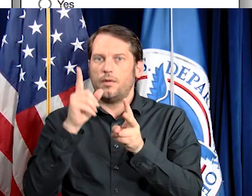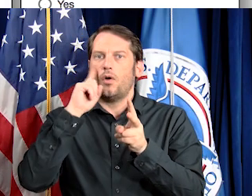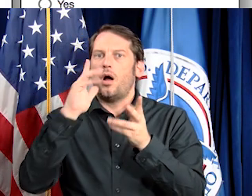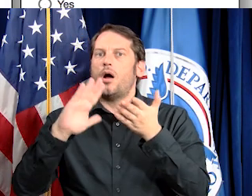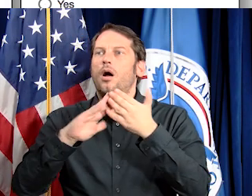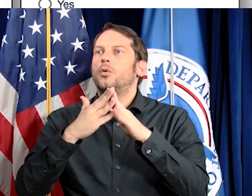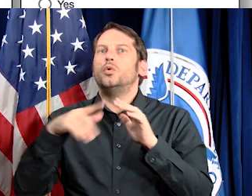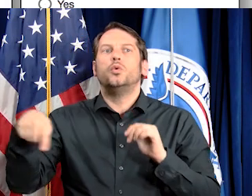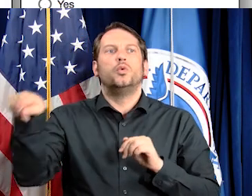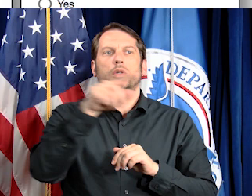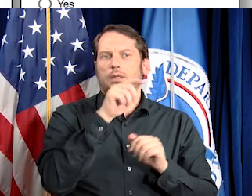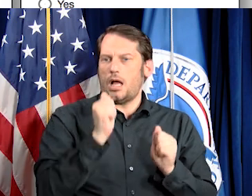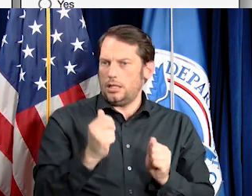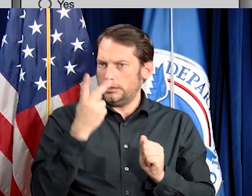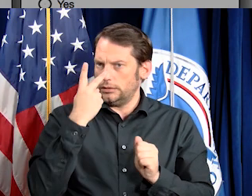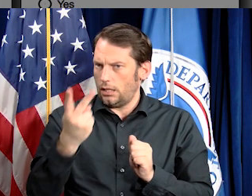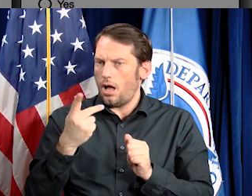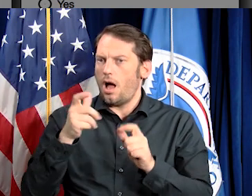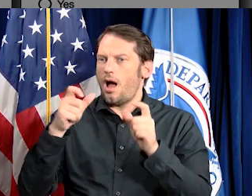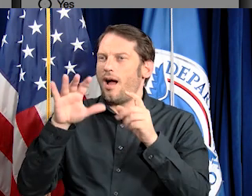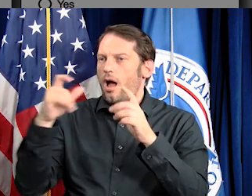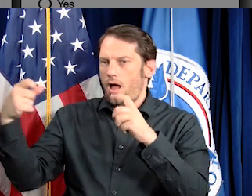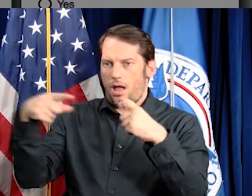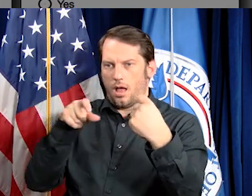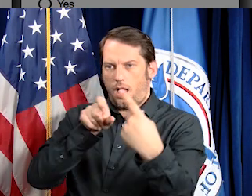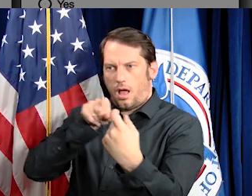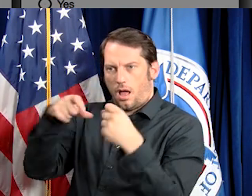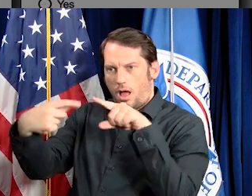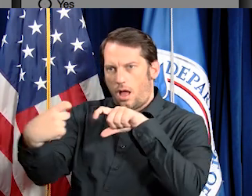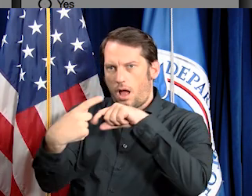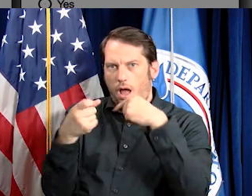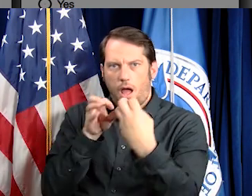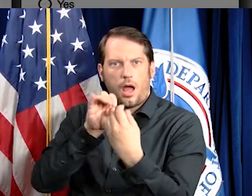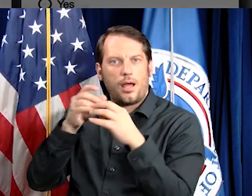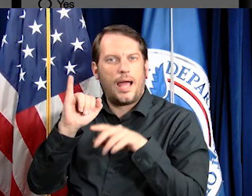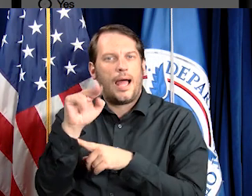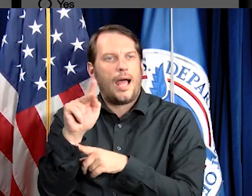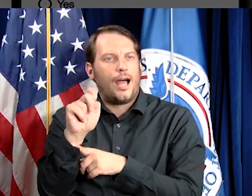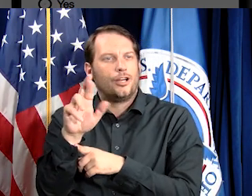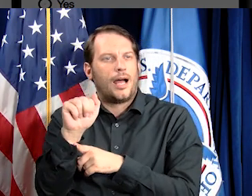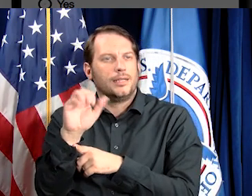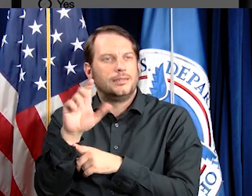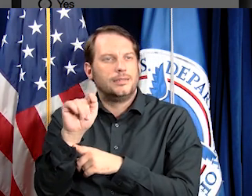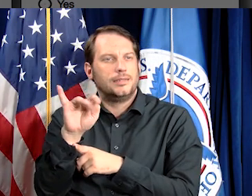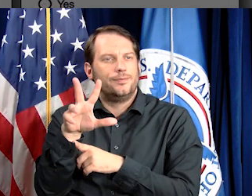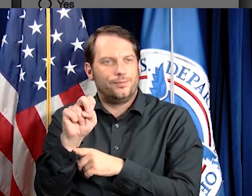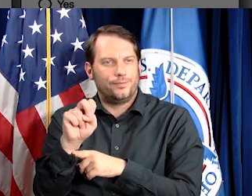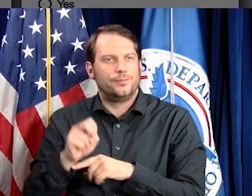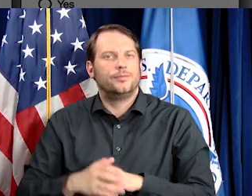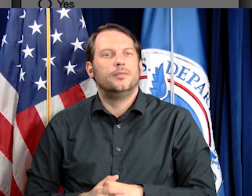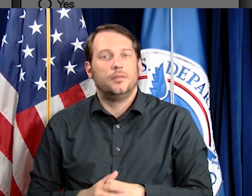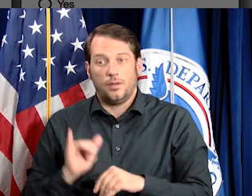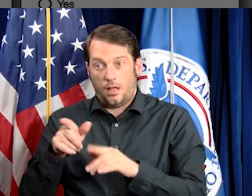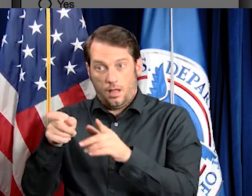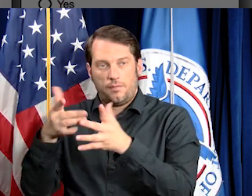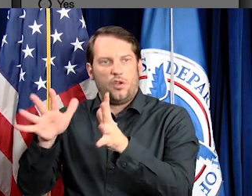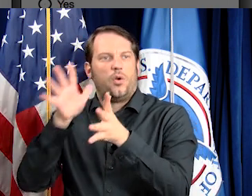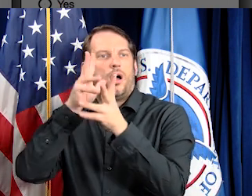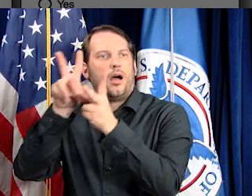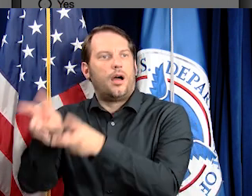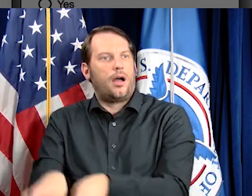maps. And then that information is actually fed into the Shake map, as well as Shakecast, as well as Pager. These are